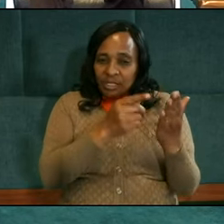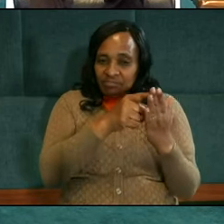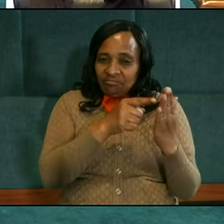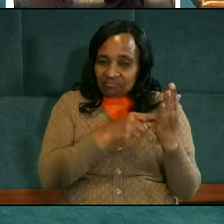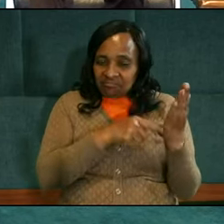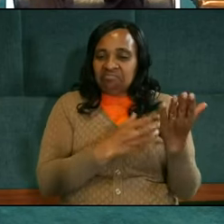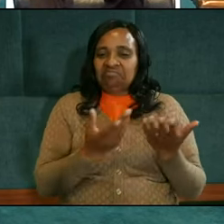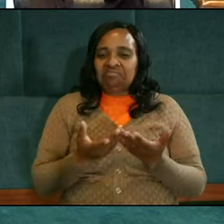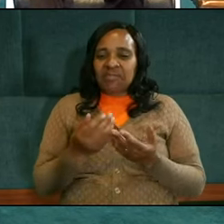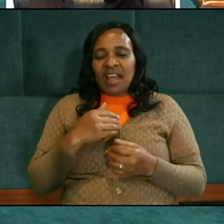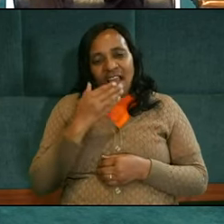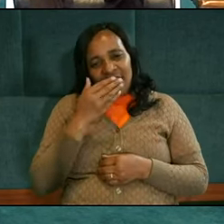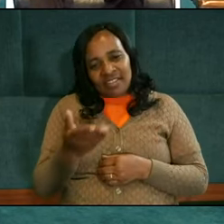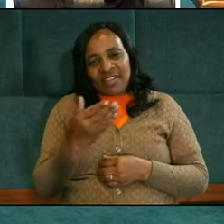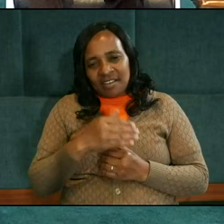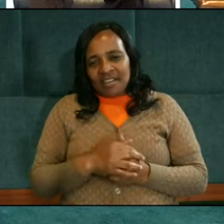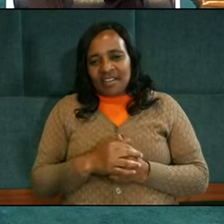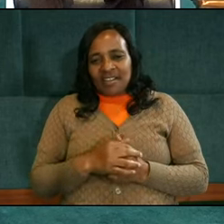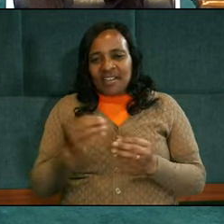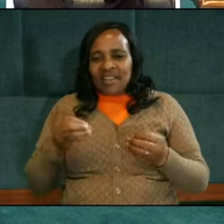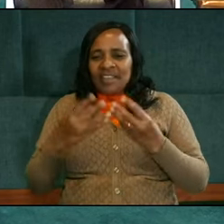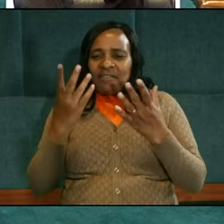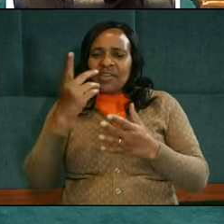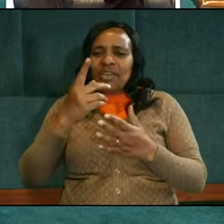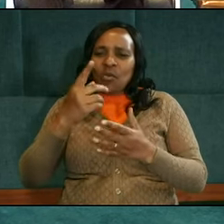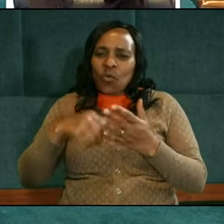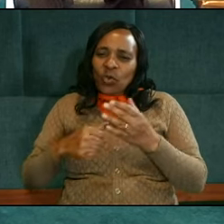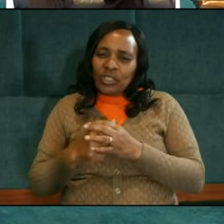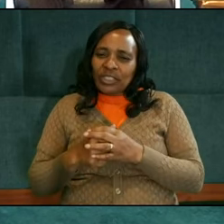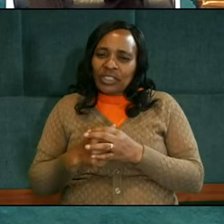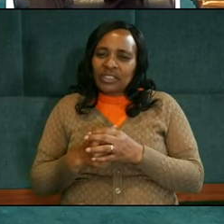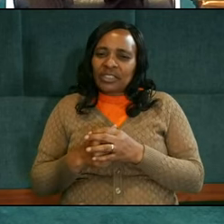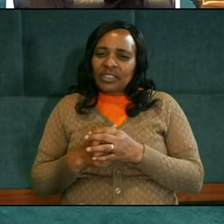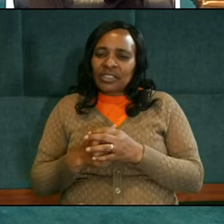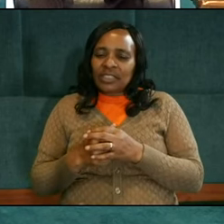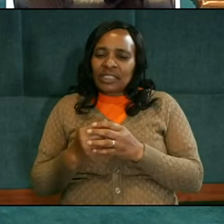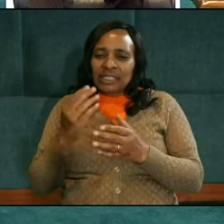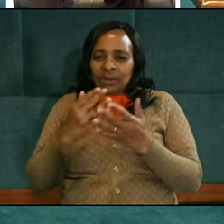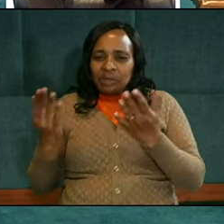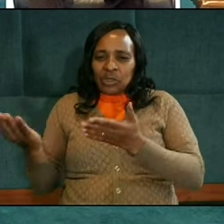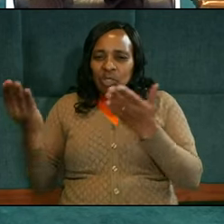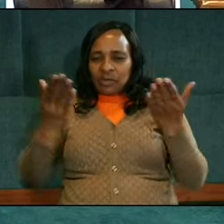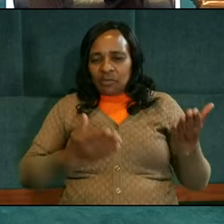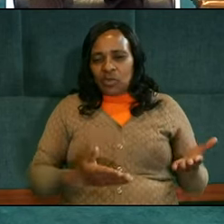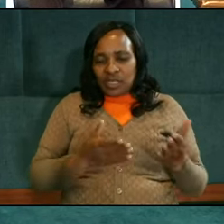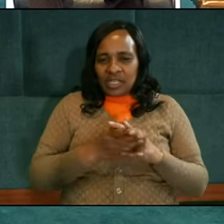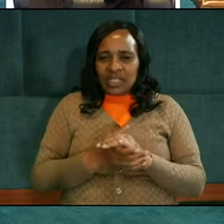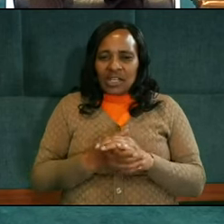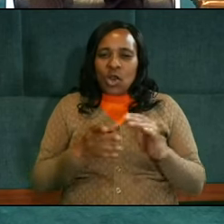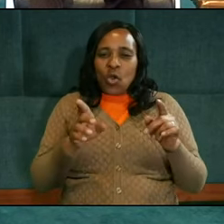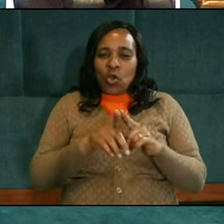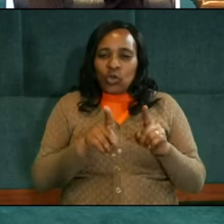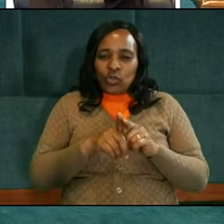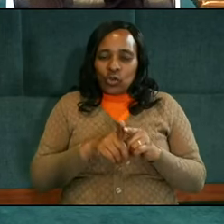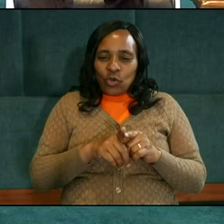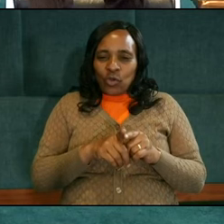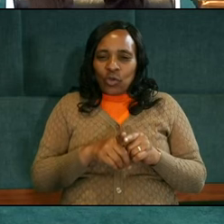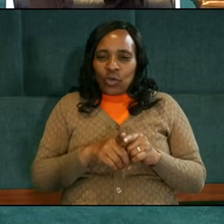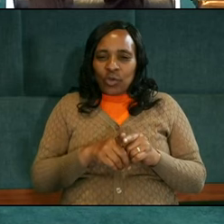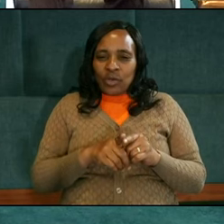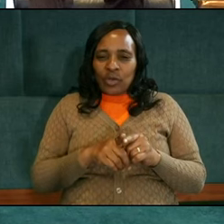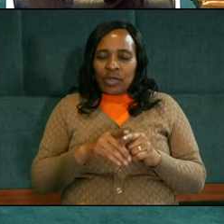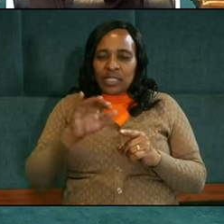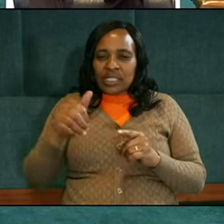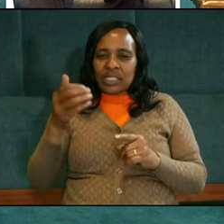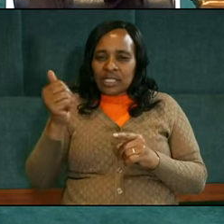can answer that by giving us what C.S. Lewis wrote, and also James